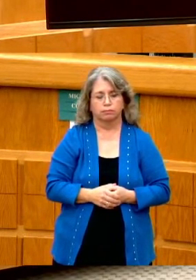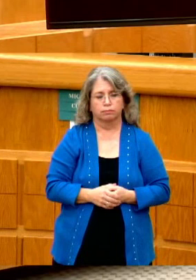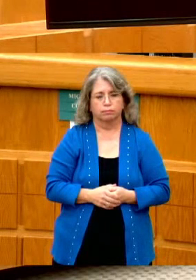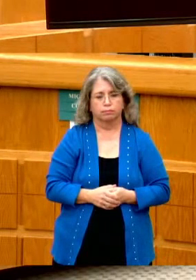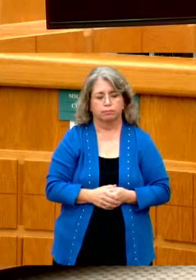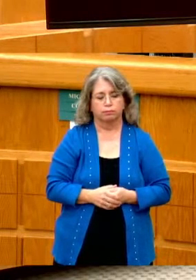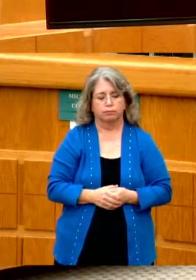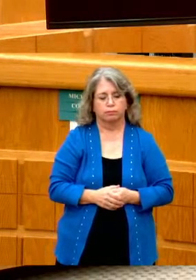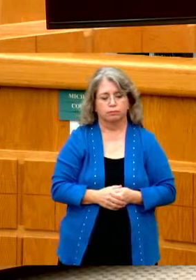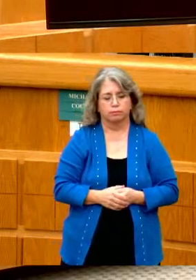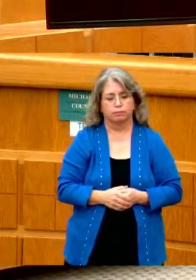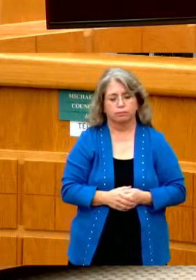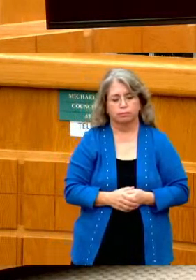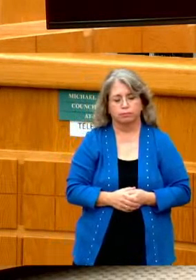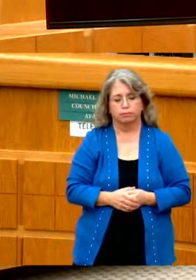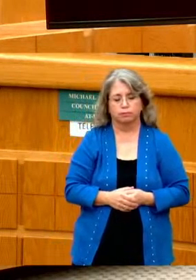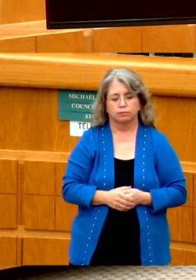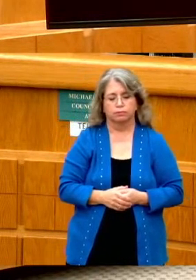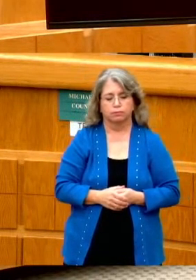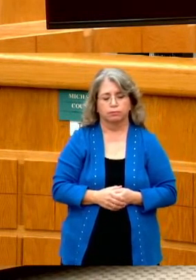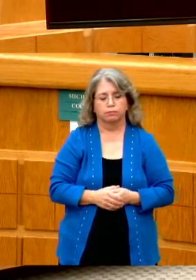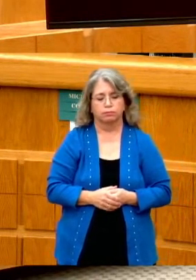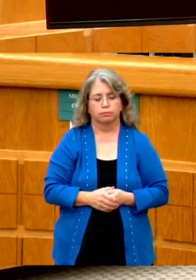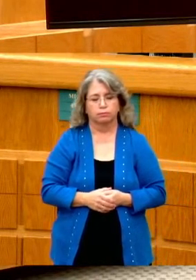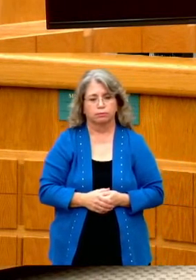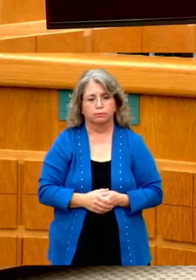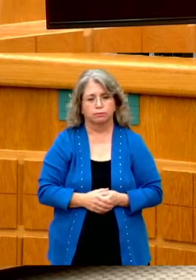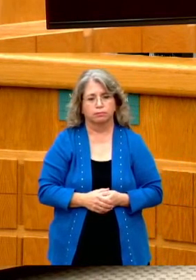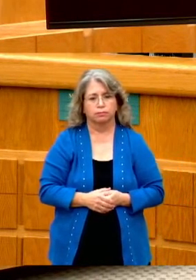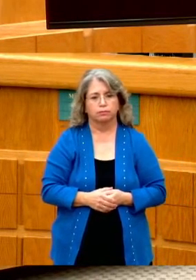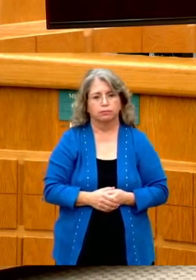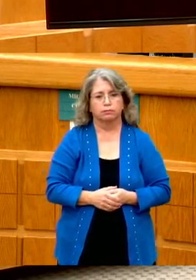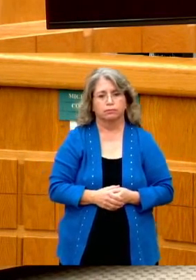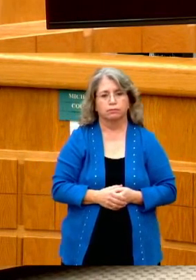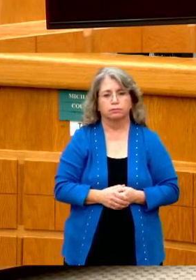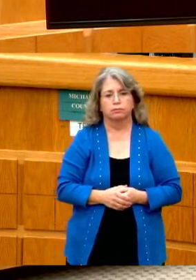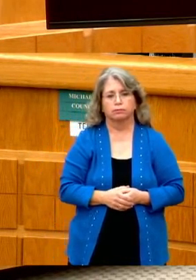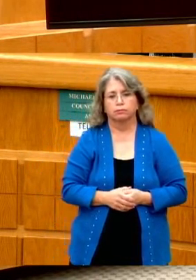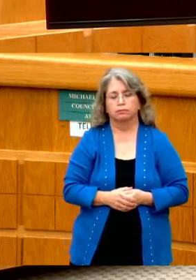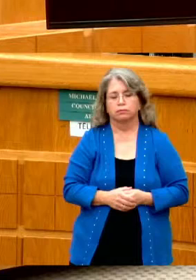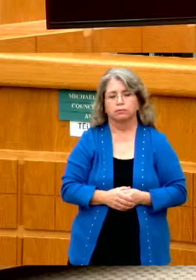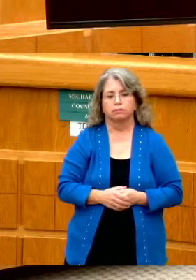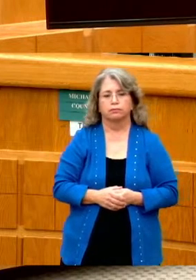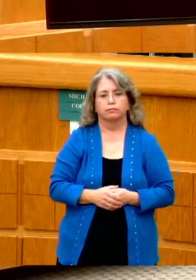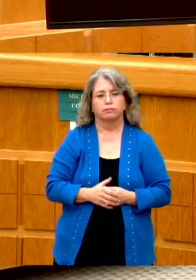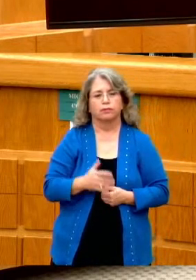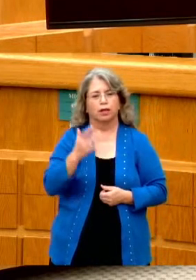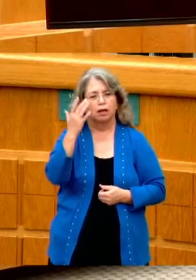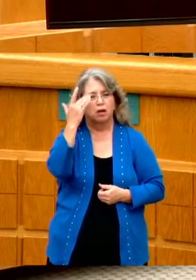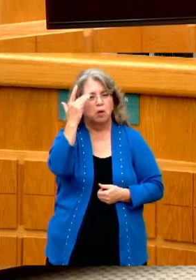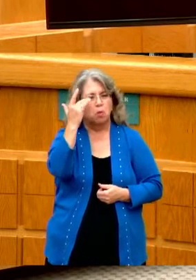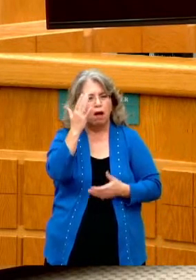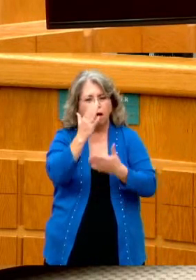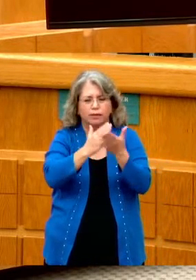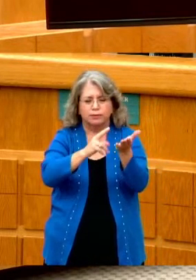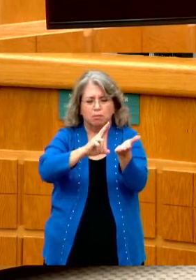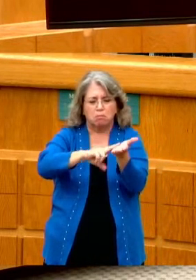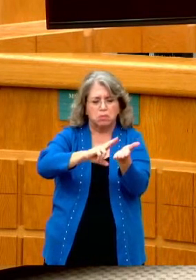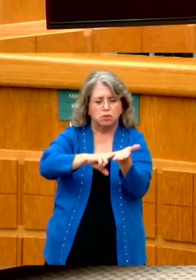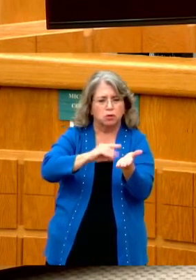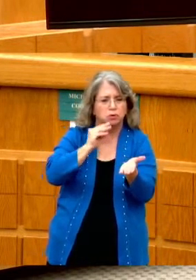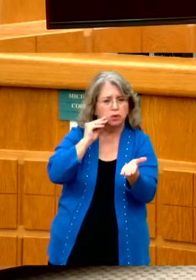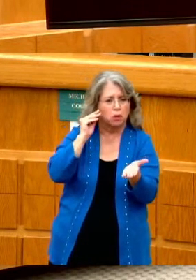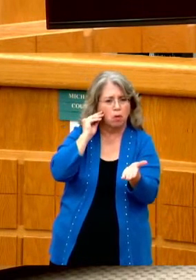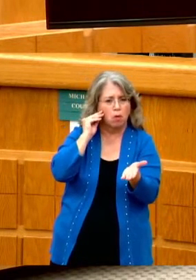tiene más de 65 años o padece enfermedades crónicas. Why are some nursing home residents not vaccinated